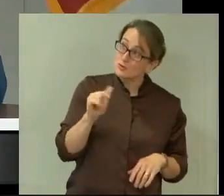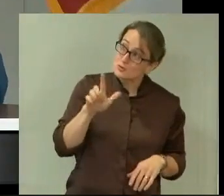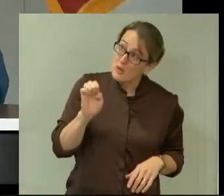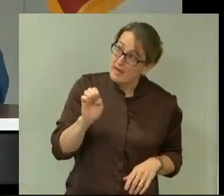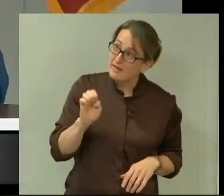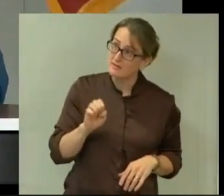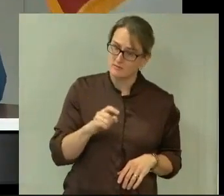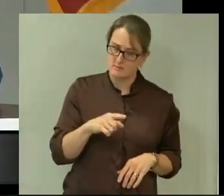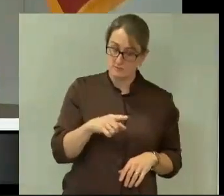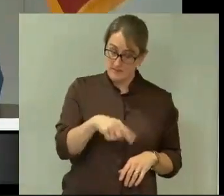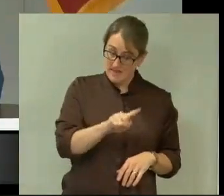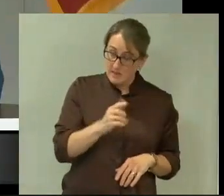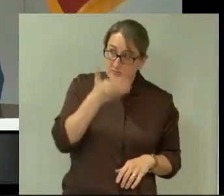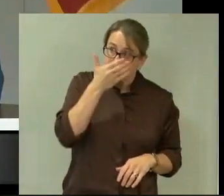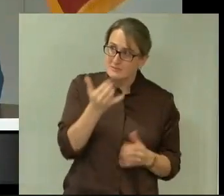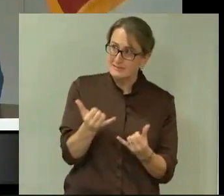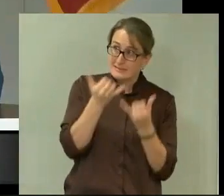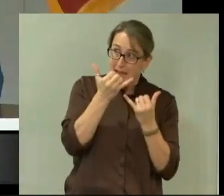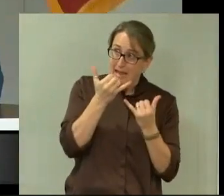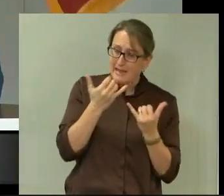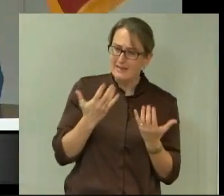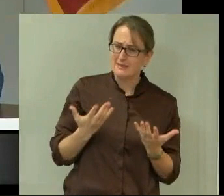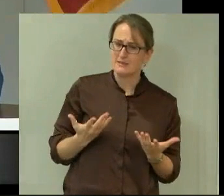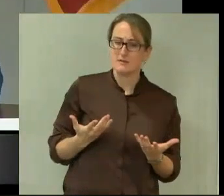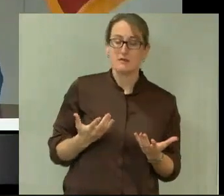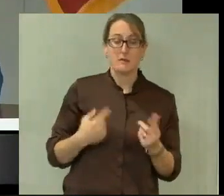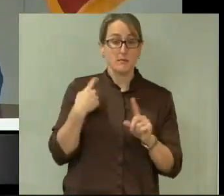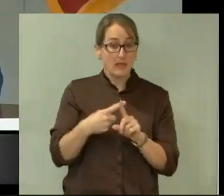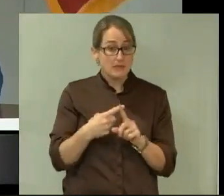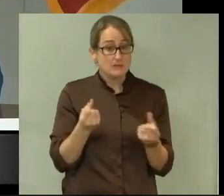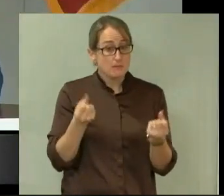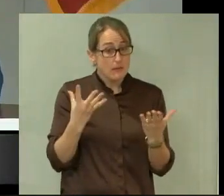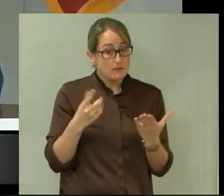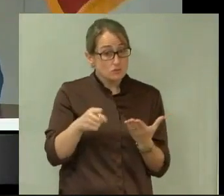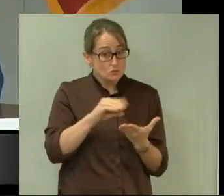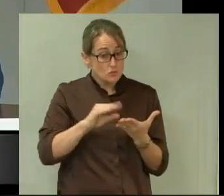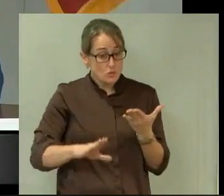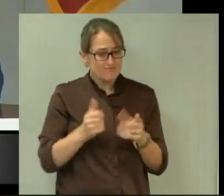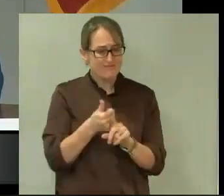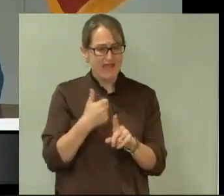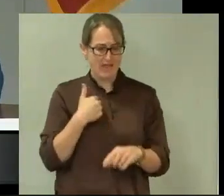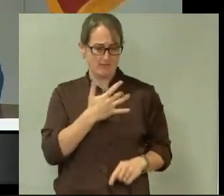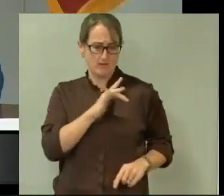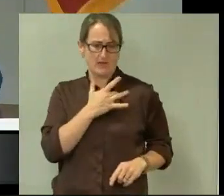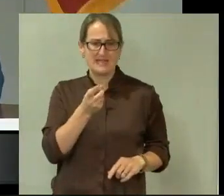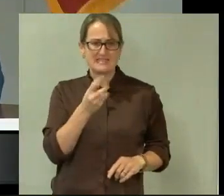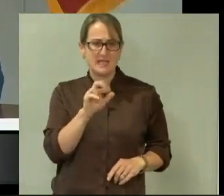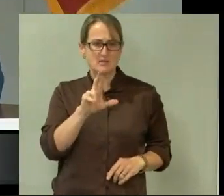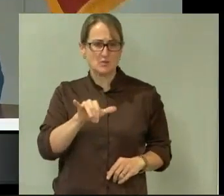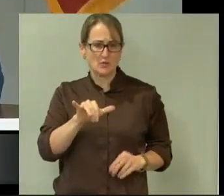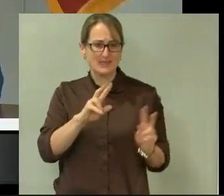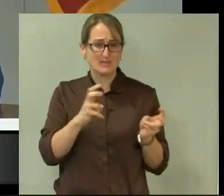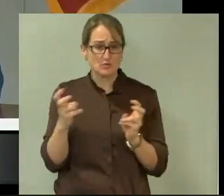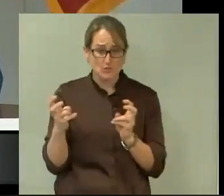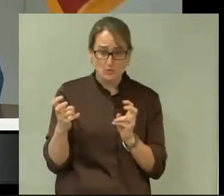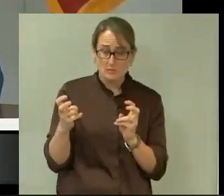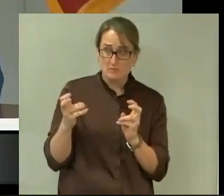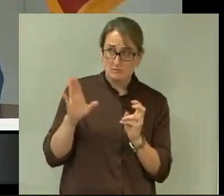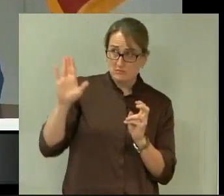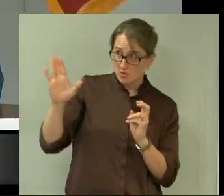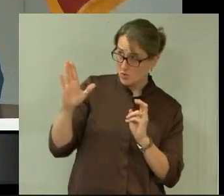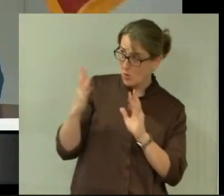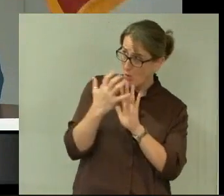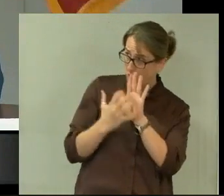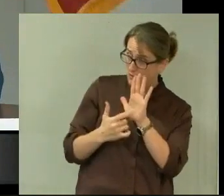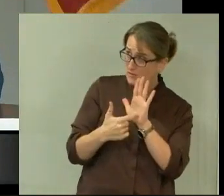to keep their masks on, and also some of our students who have sensory issues. Will your guidance include, and what can you say